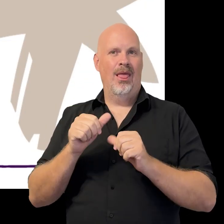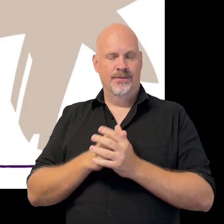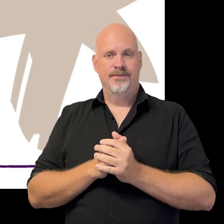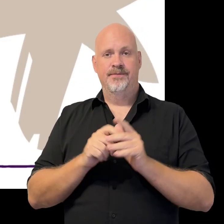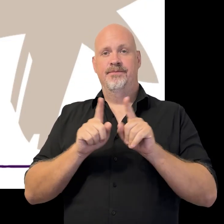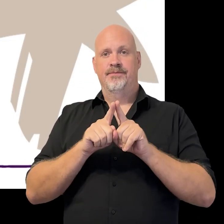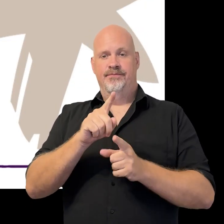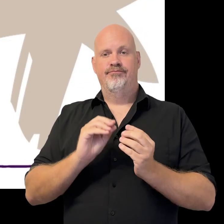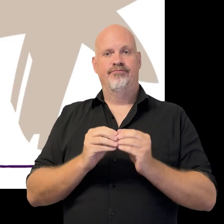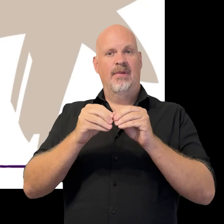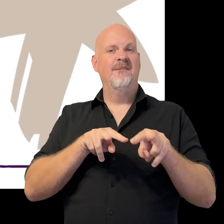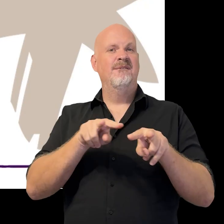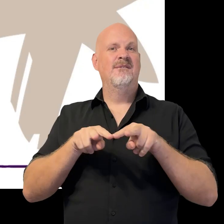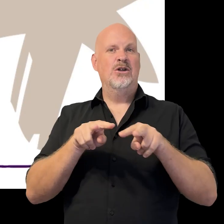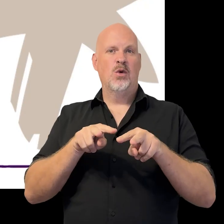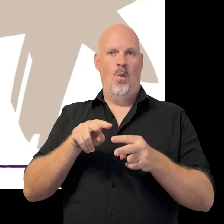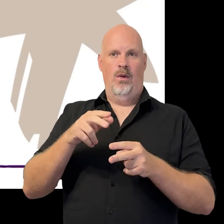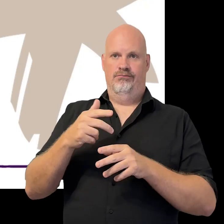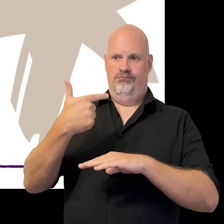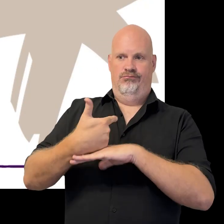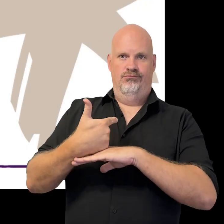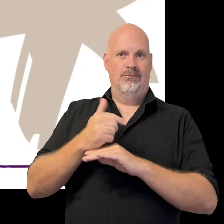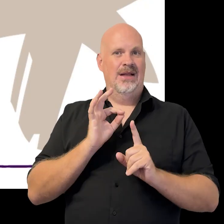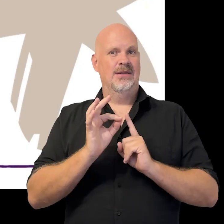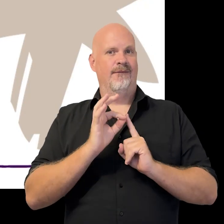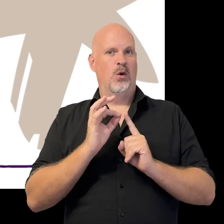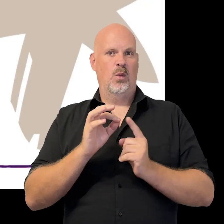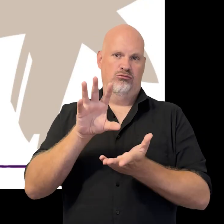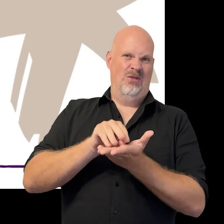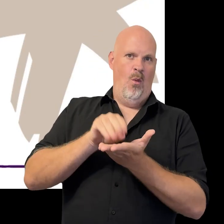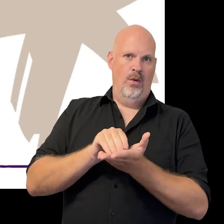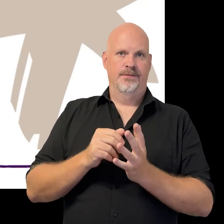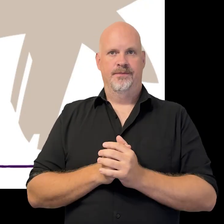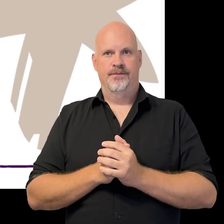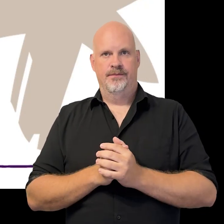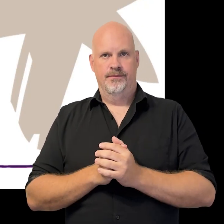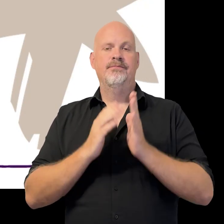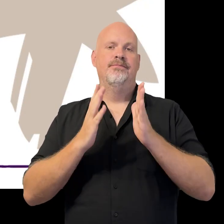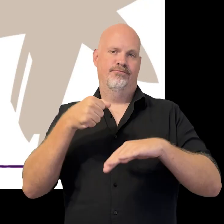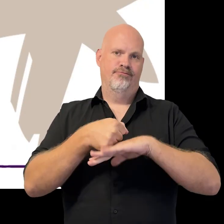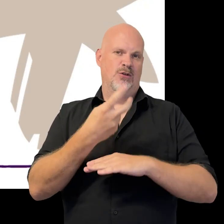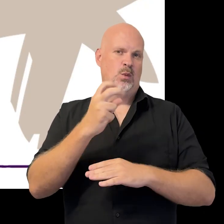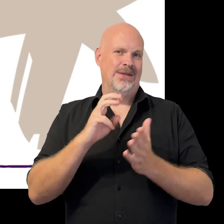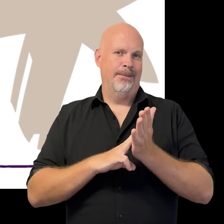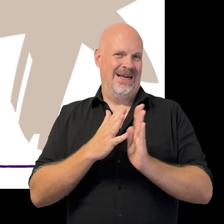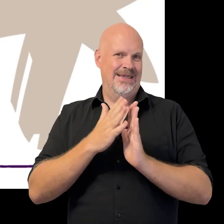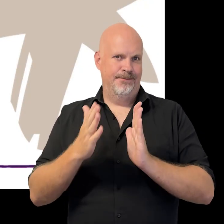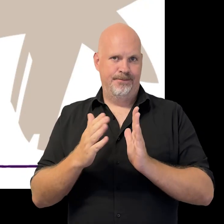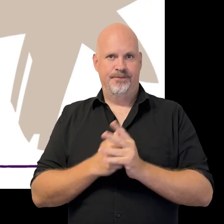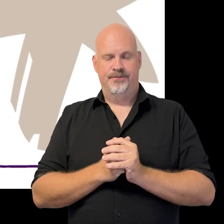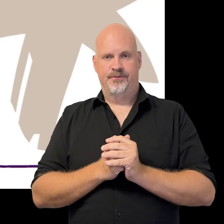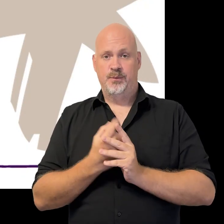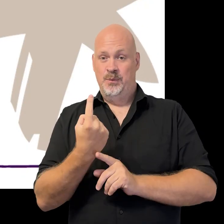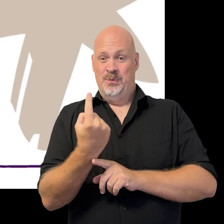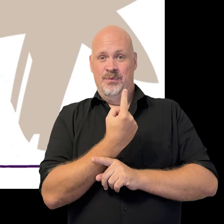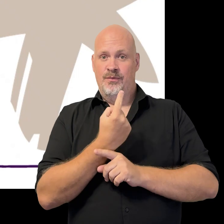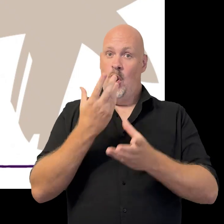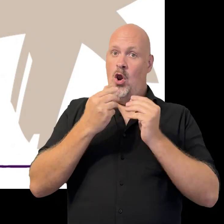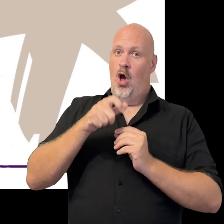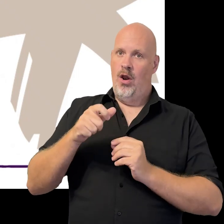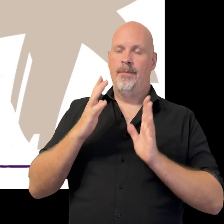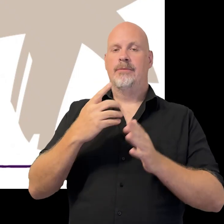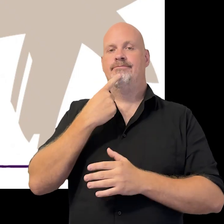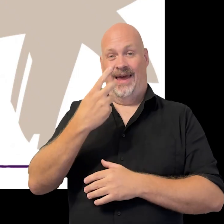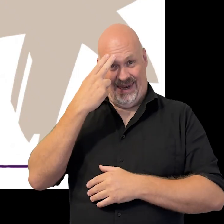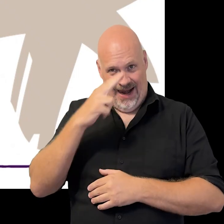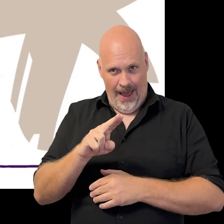study that you also include a Gantt chart, and that can be included in an appendix to actually support the terms of